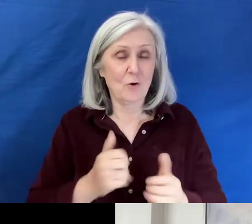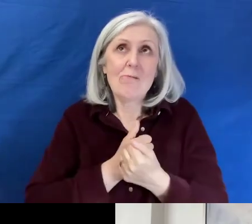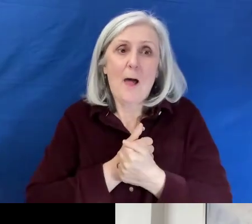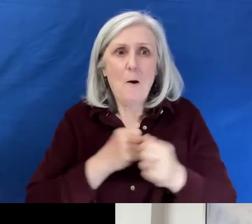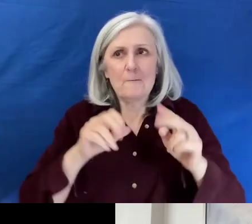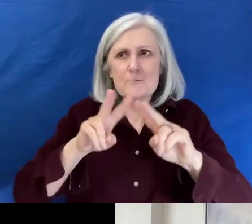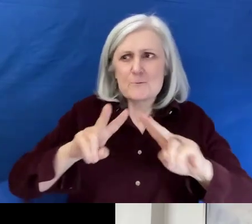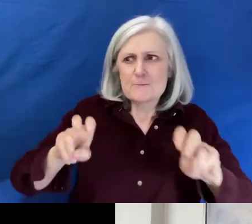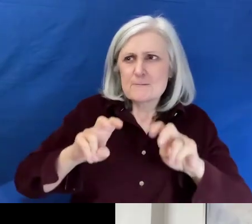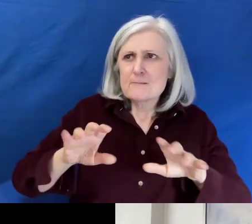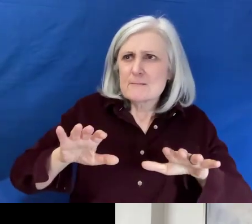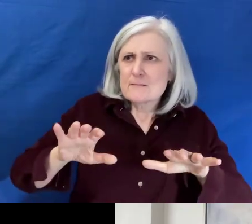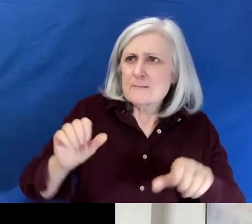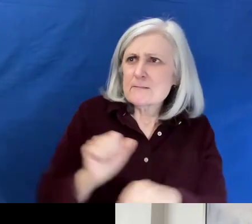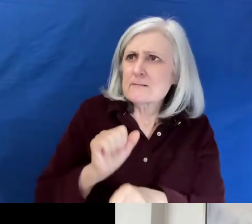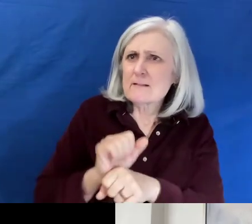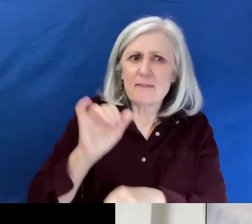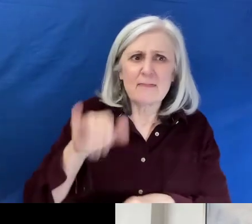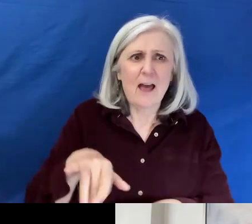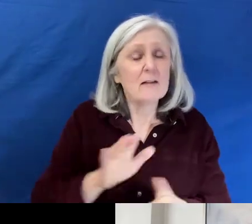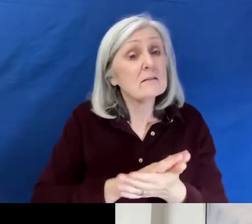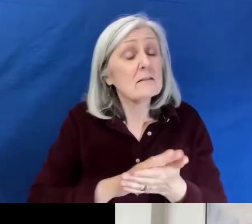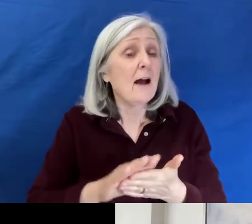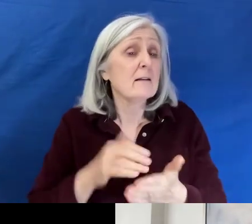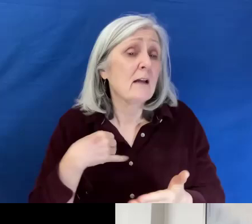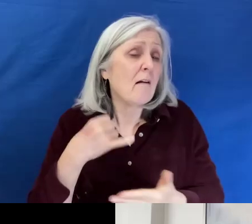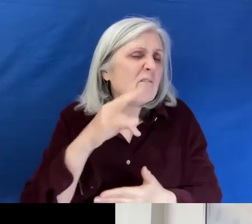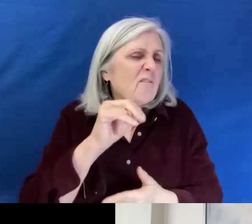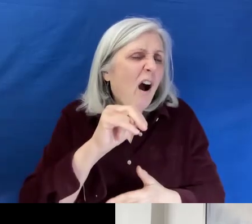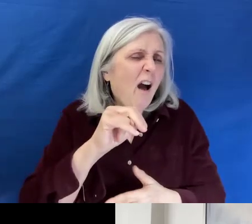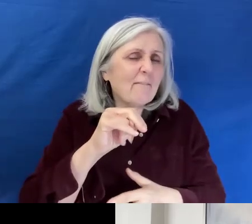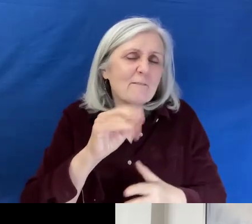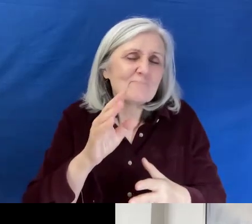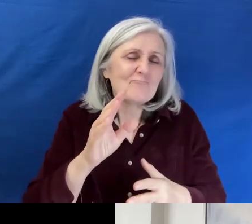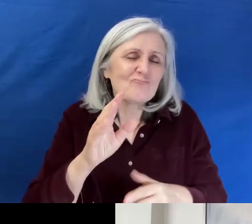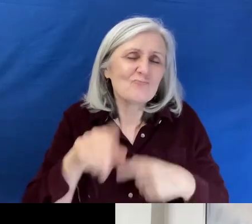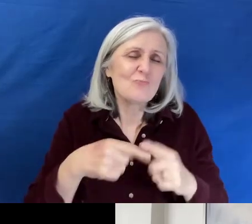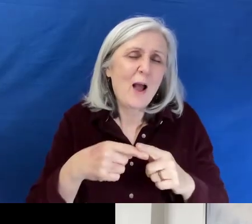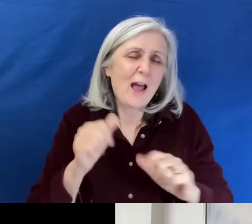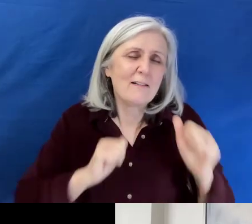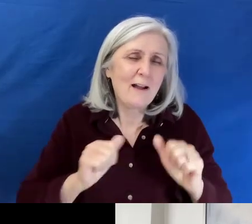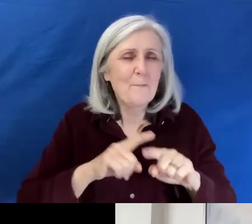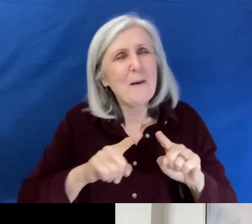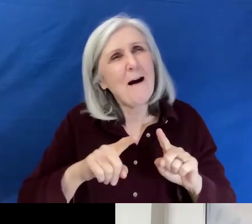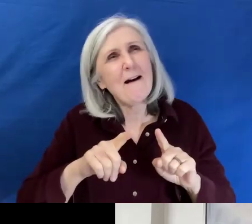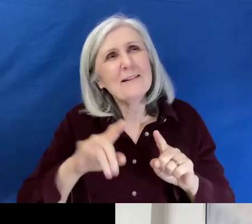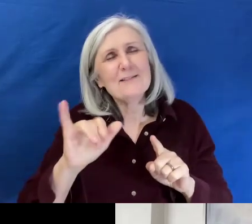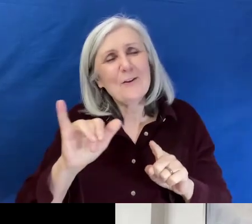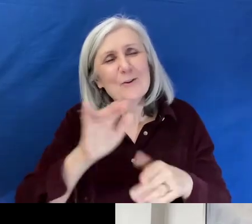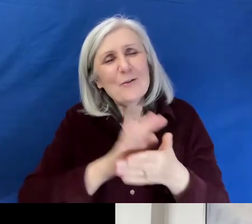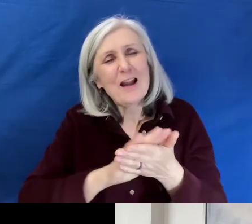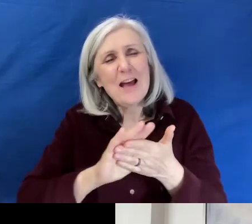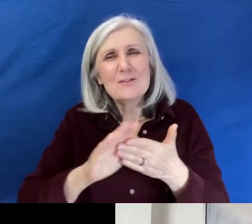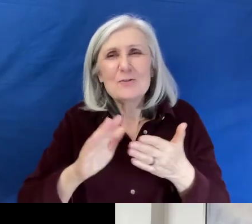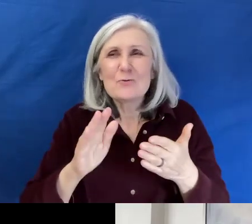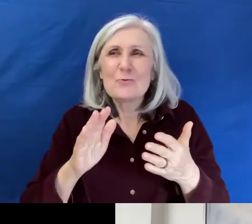because it's nice to it's nice to have like fun times on set, but it's also nice to kind of play that like darker stuff. And we